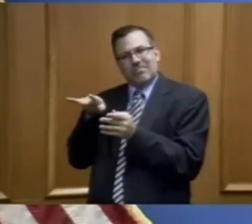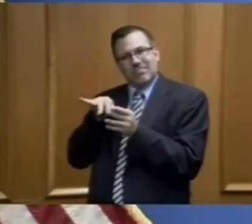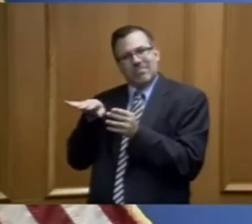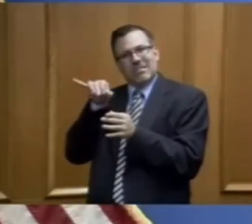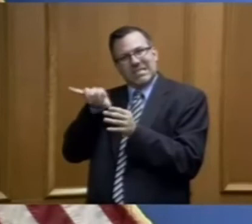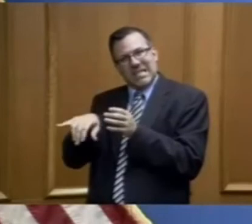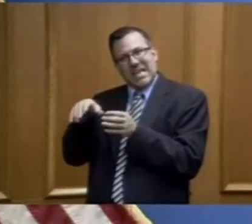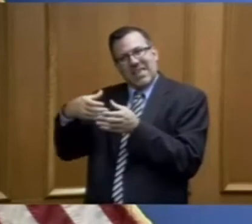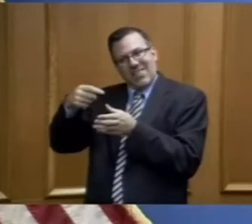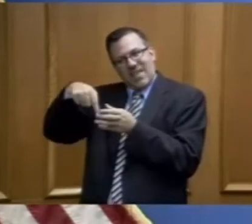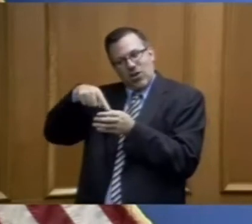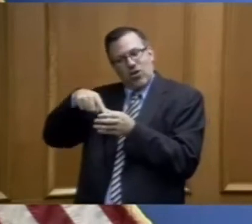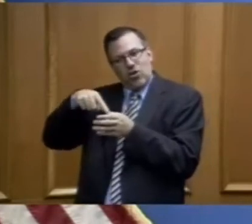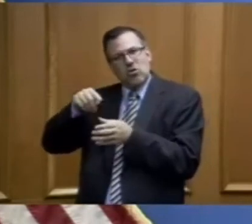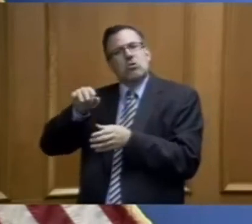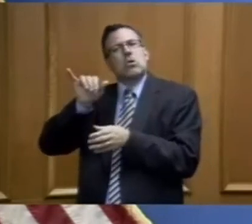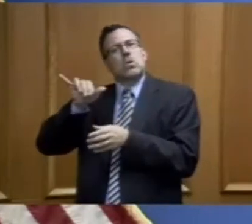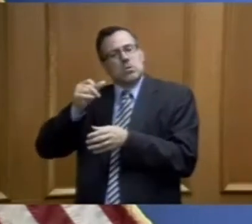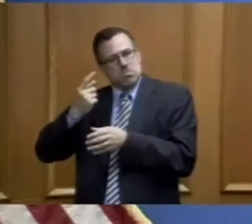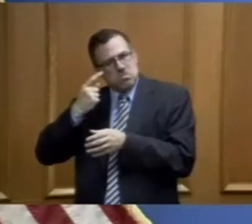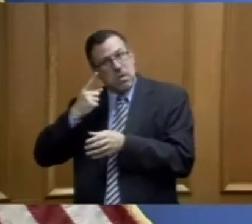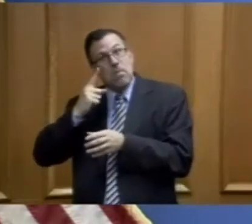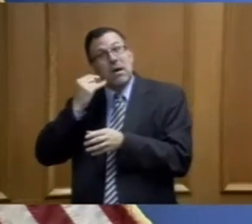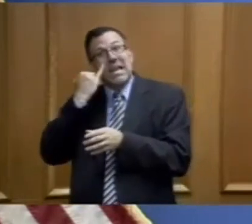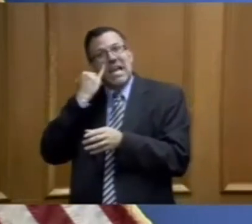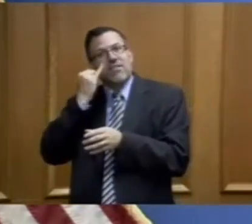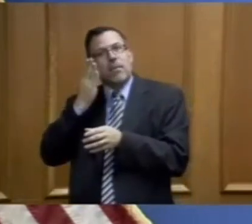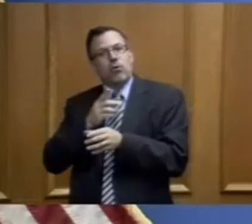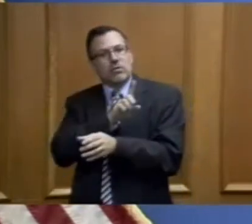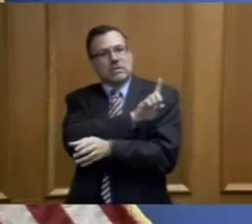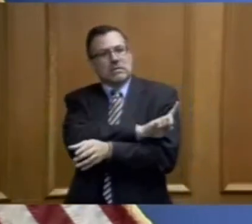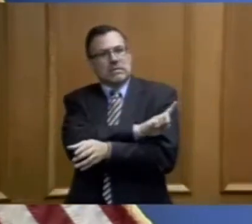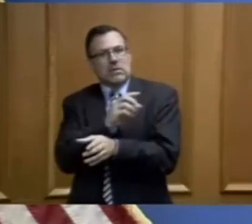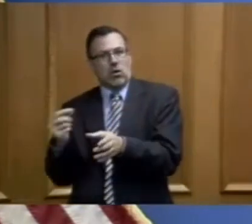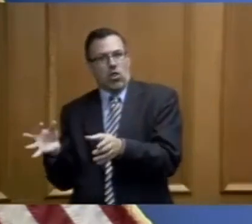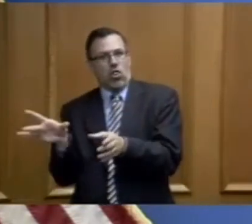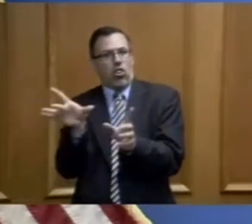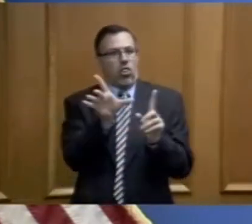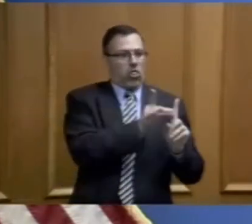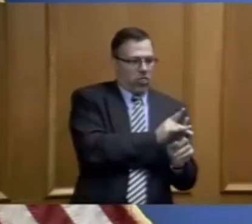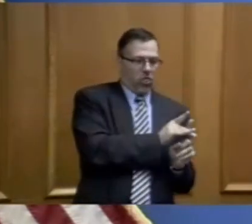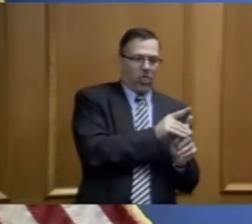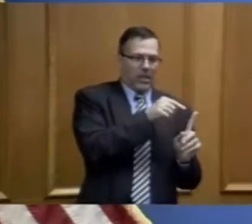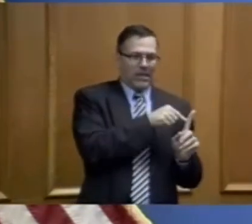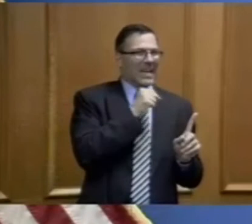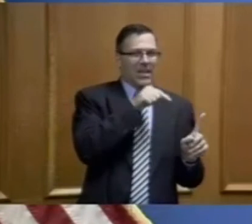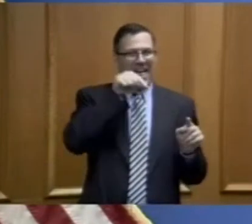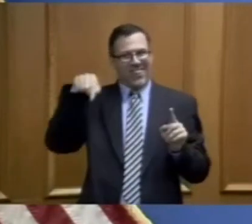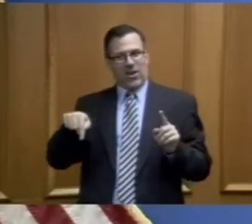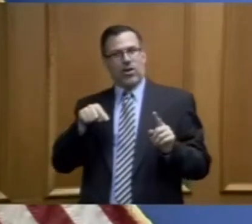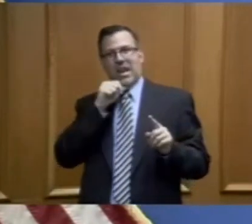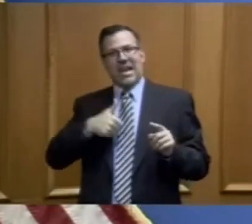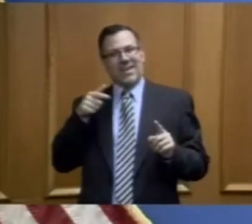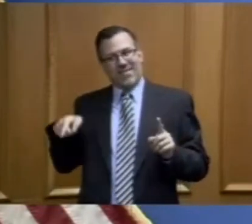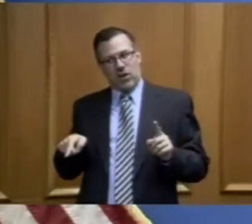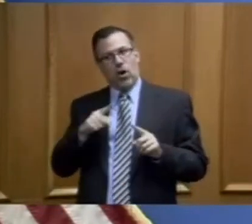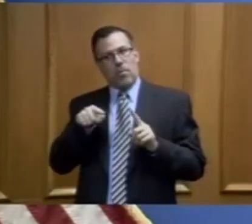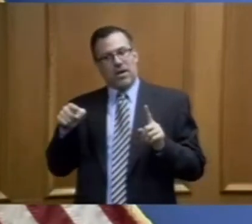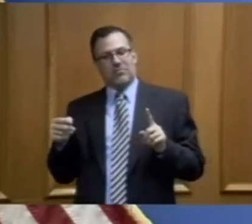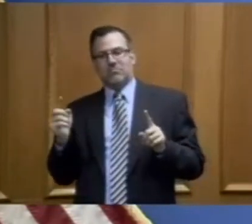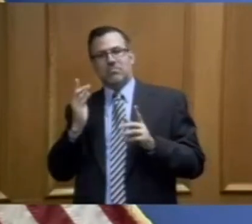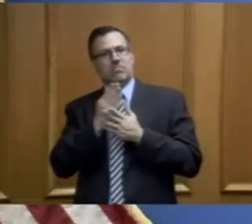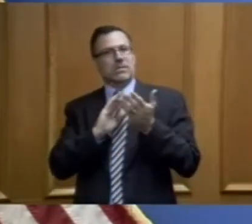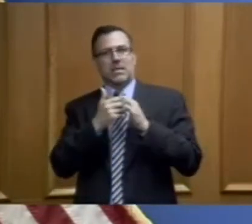so unrelated cases in the facility, and that goes for prisons and nursing homes, that will prompt a mass